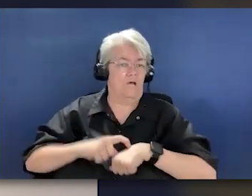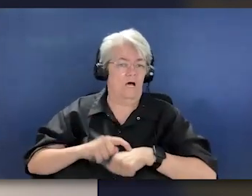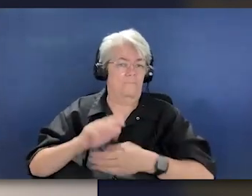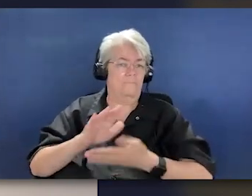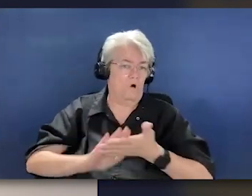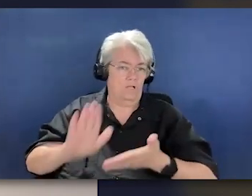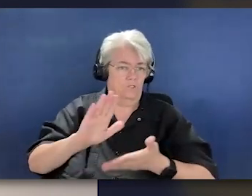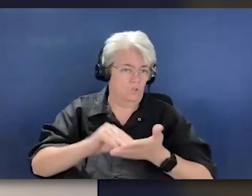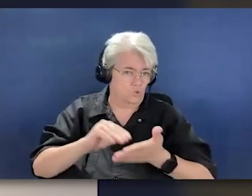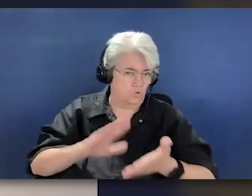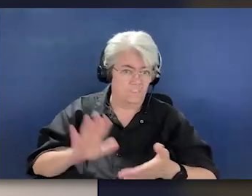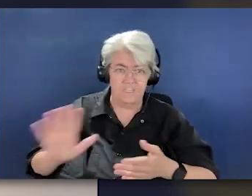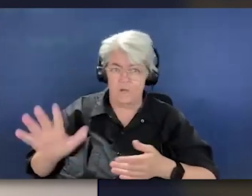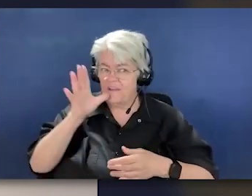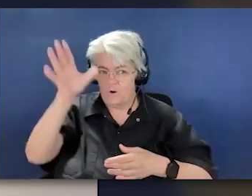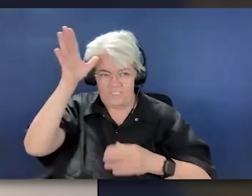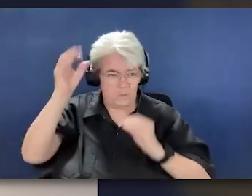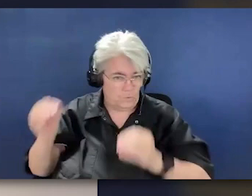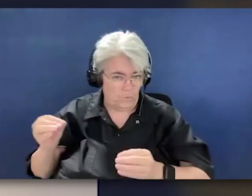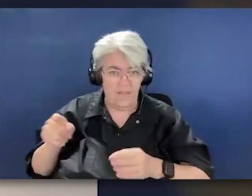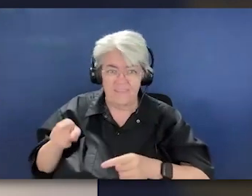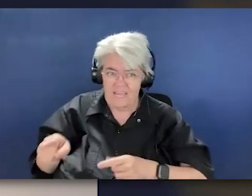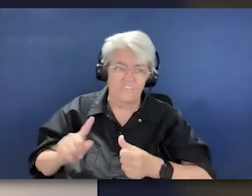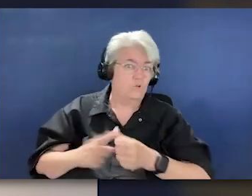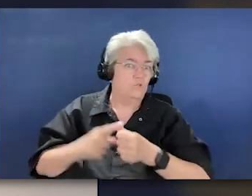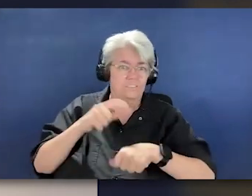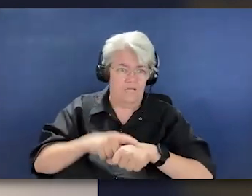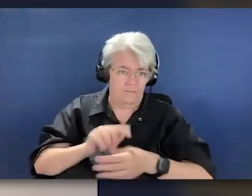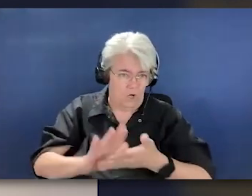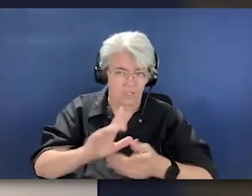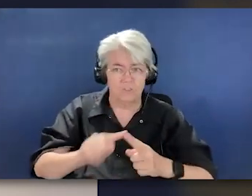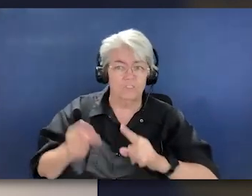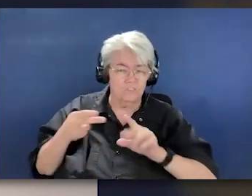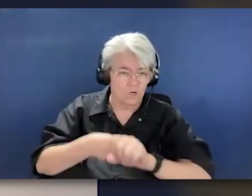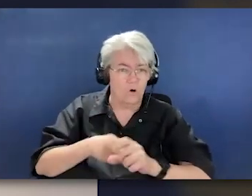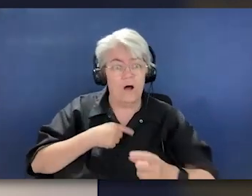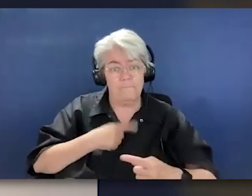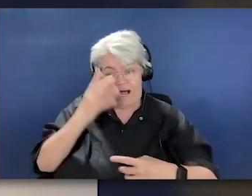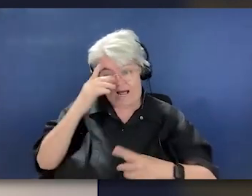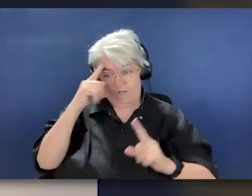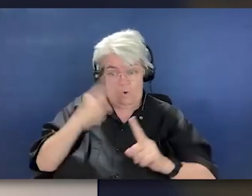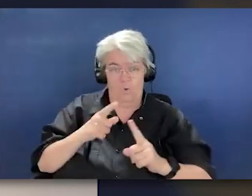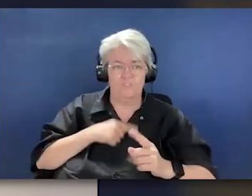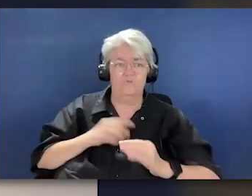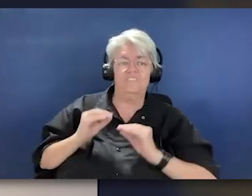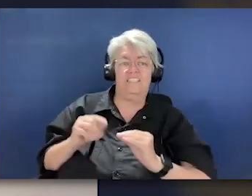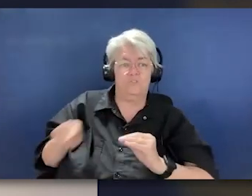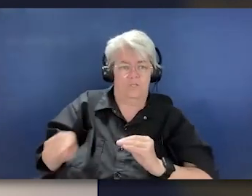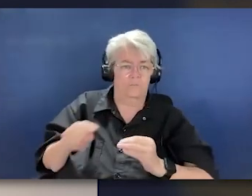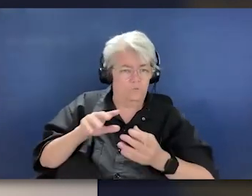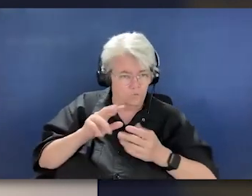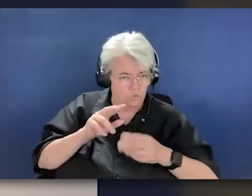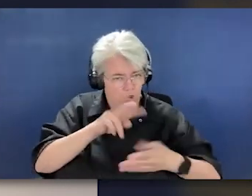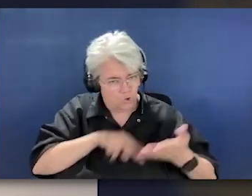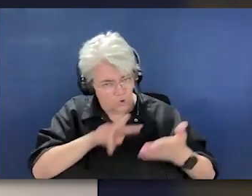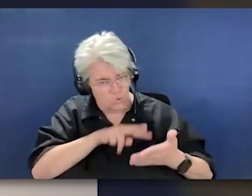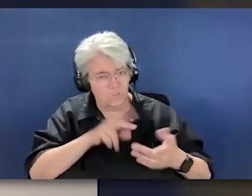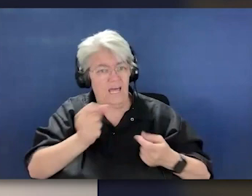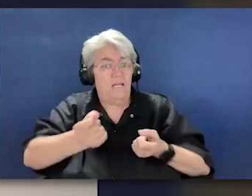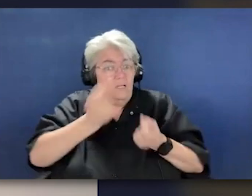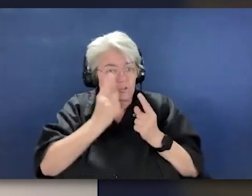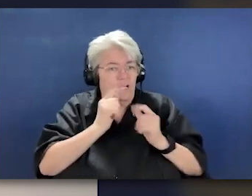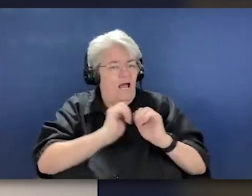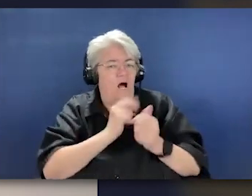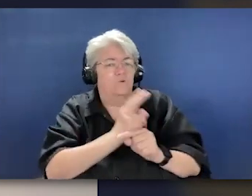to our mandate, I really see our ability to help students use these tools wisely, as you said, is like critical to